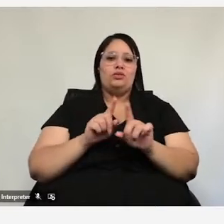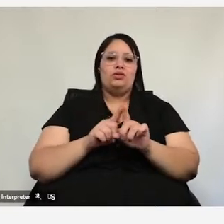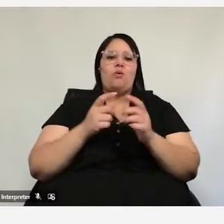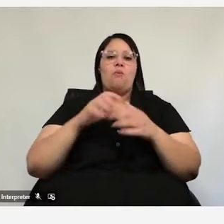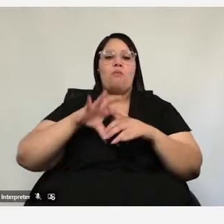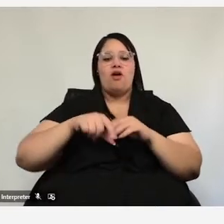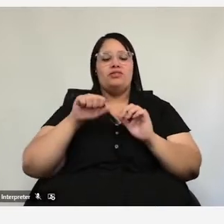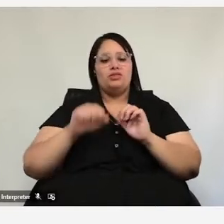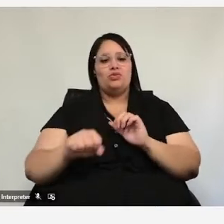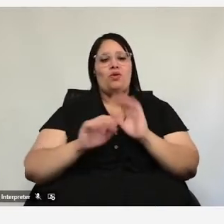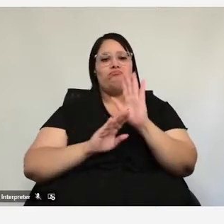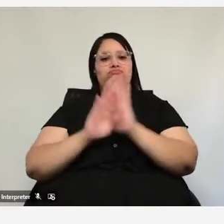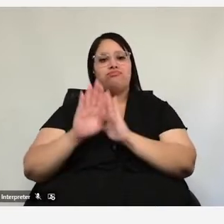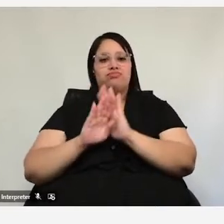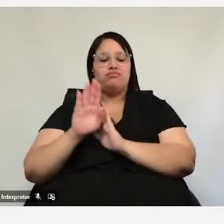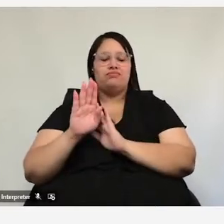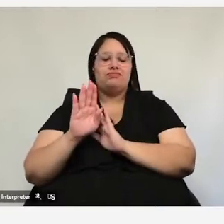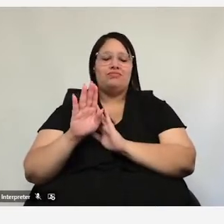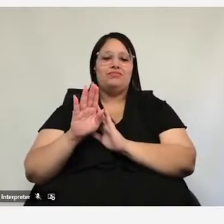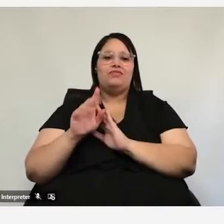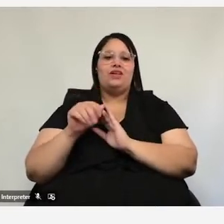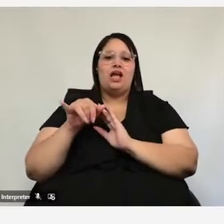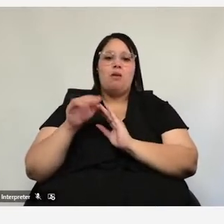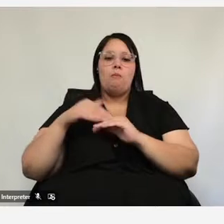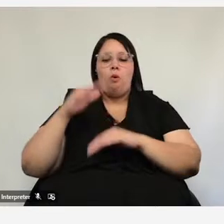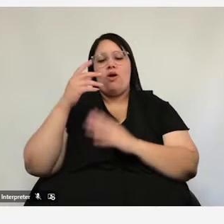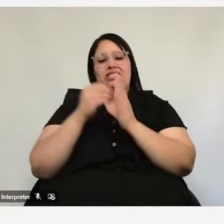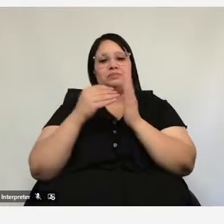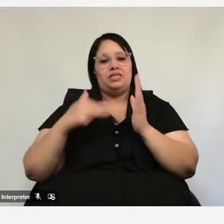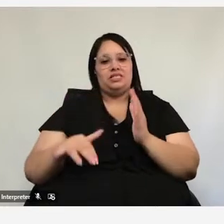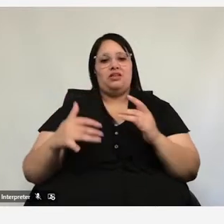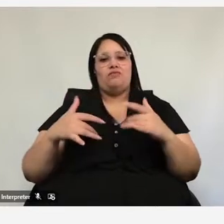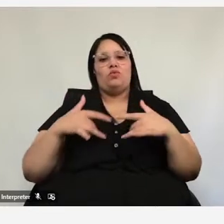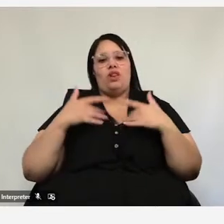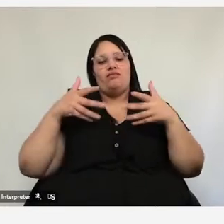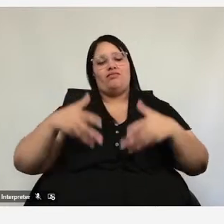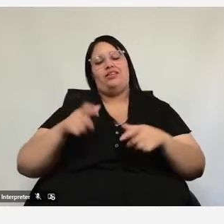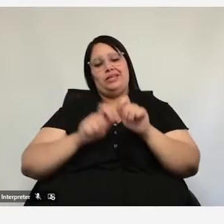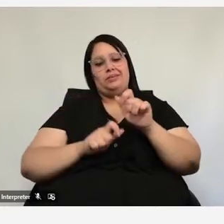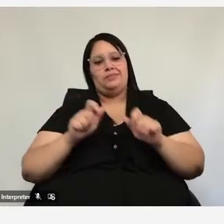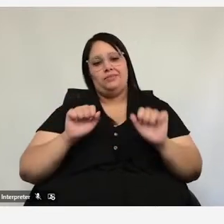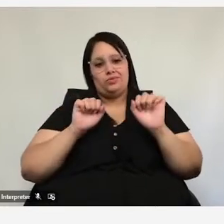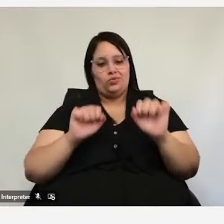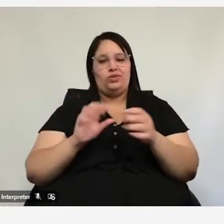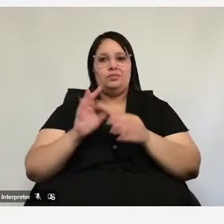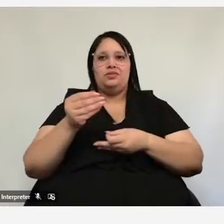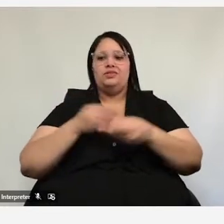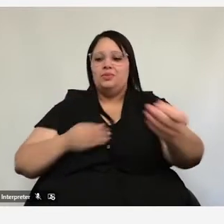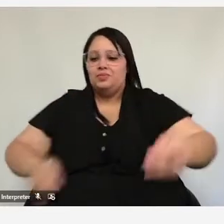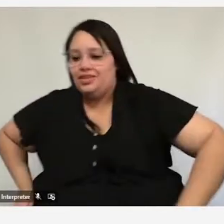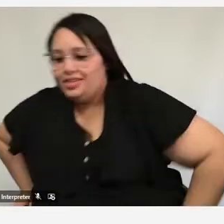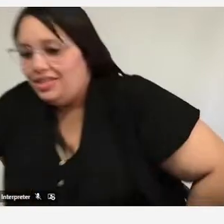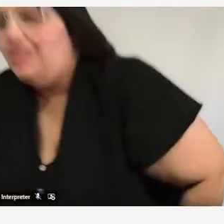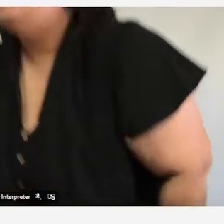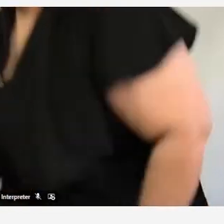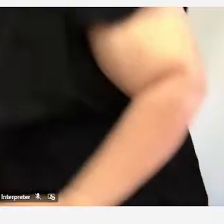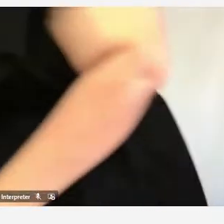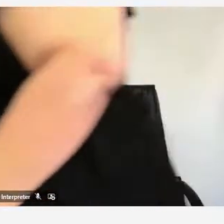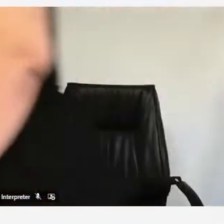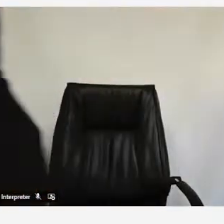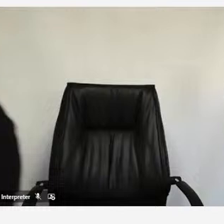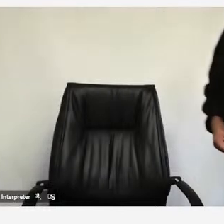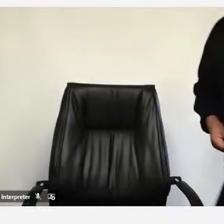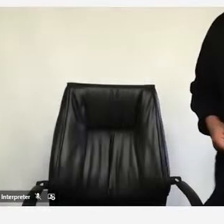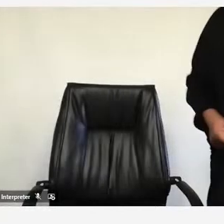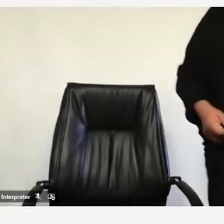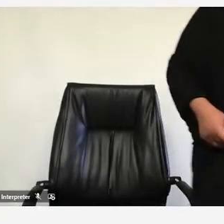is increasingly becoming expensive for its citizens. Cape Town's high cost of rent and services is forcing the working